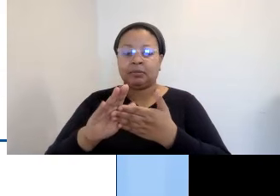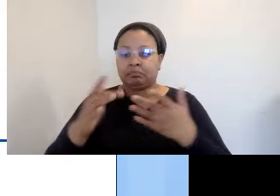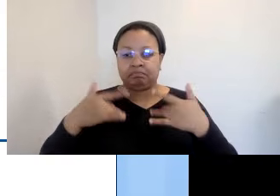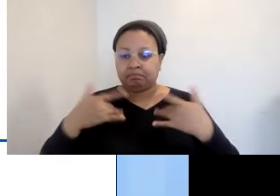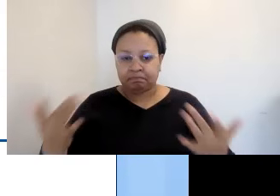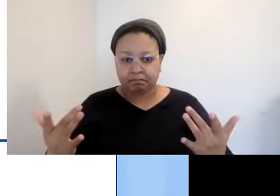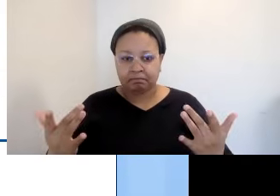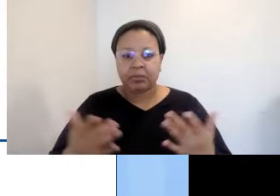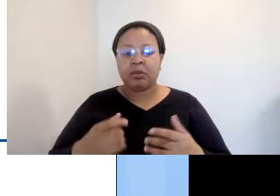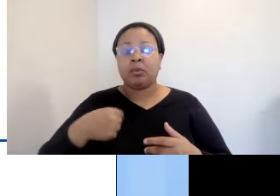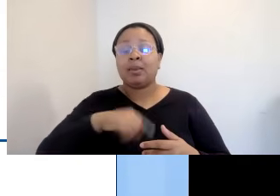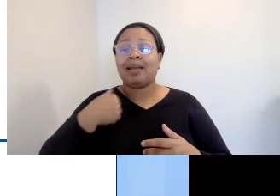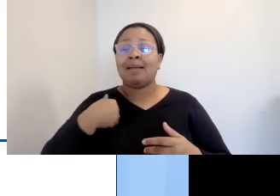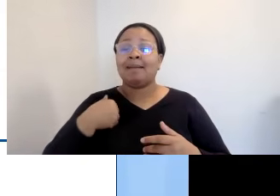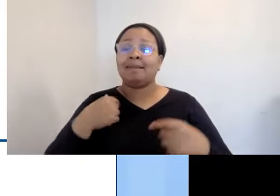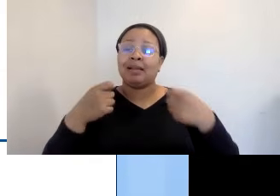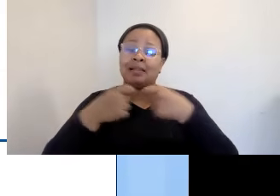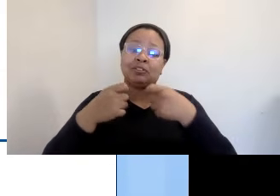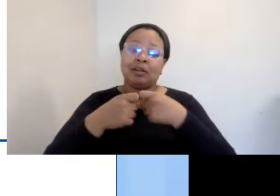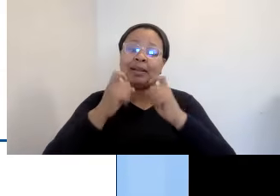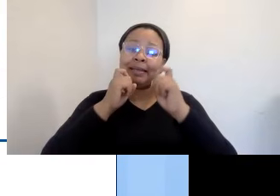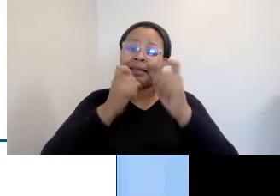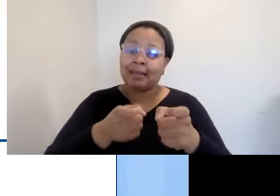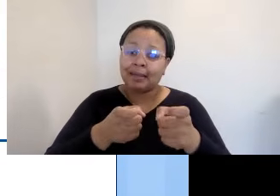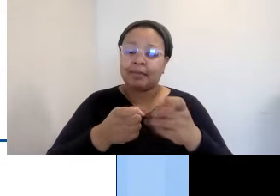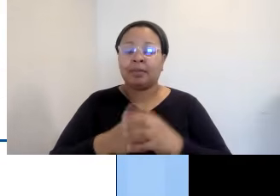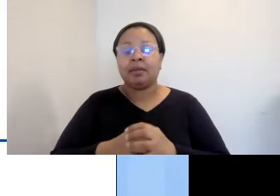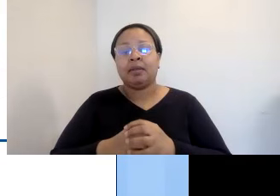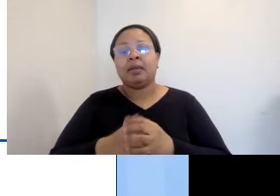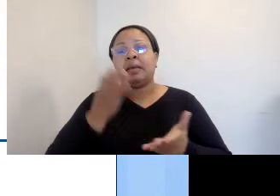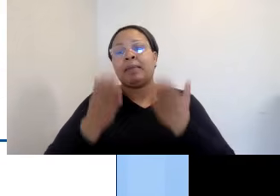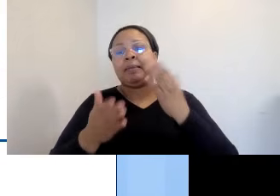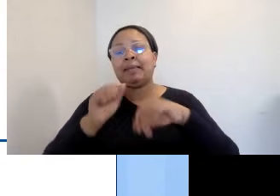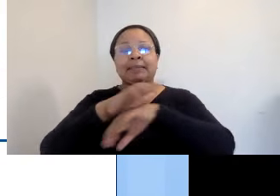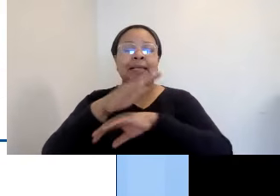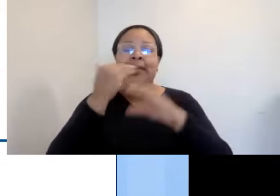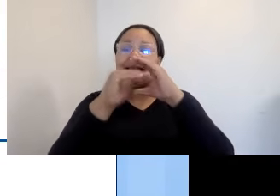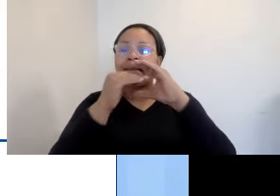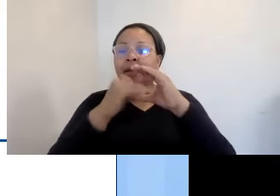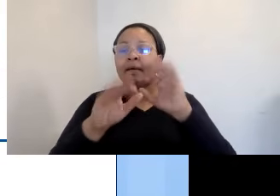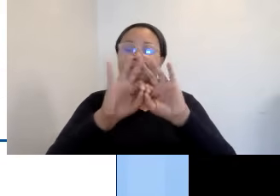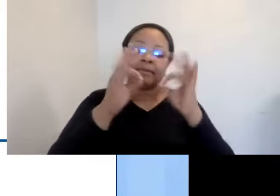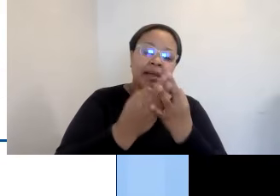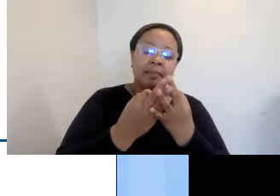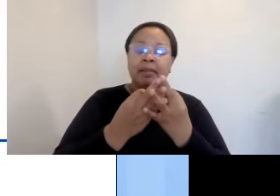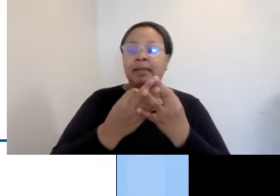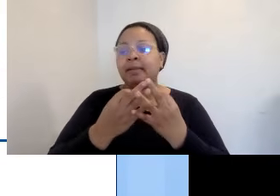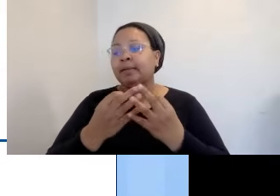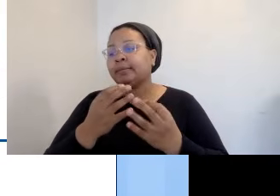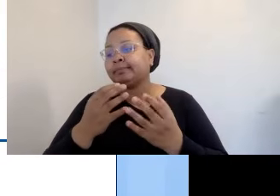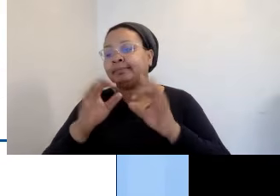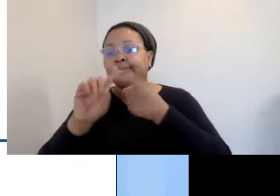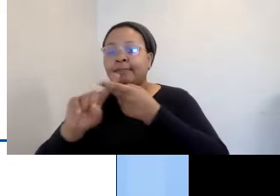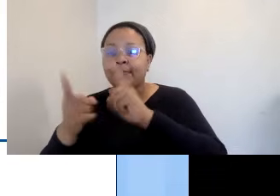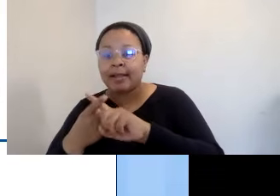event option, where the system will send out an email to family, friends, say like you have a birthday, Christmas,